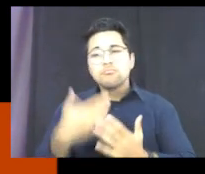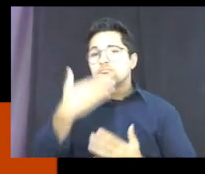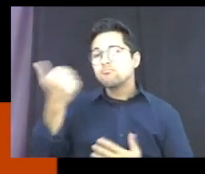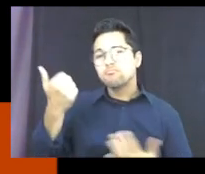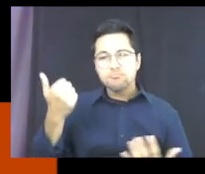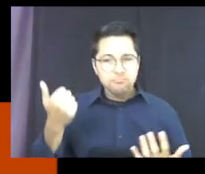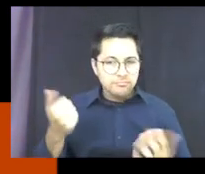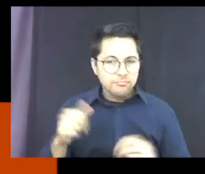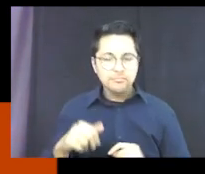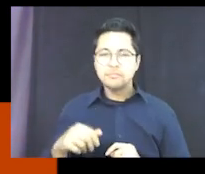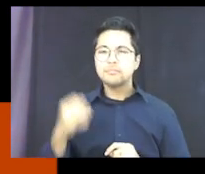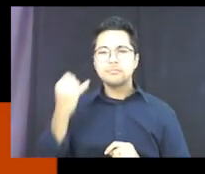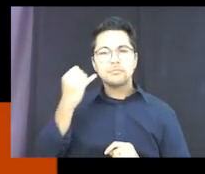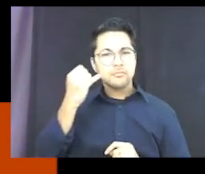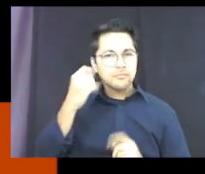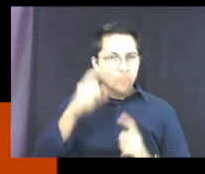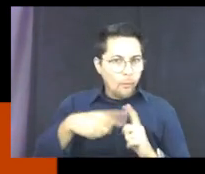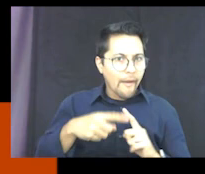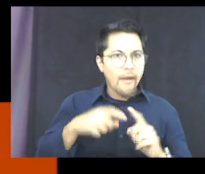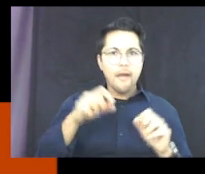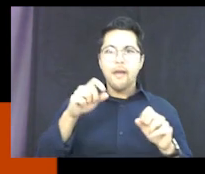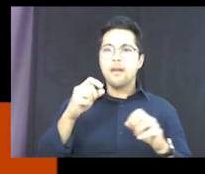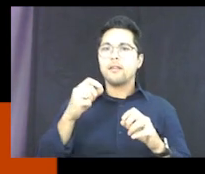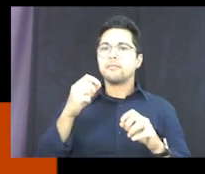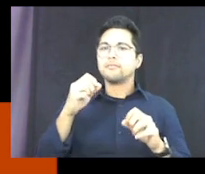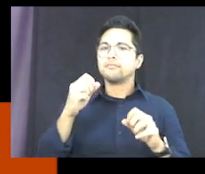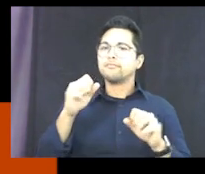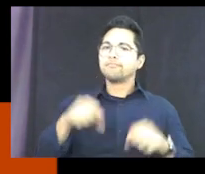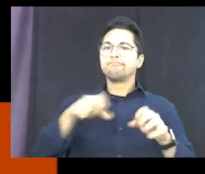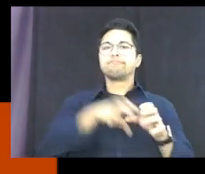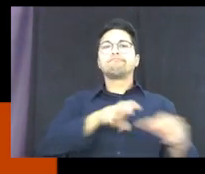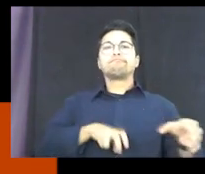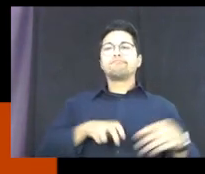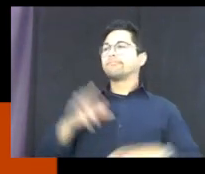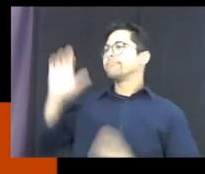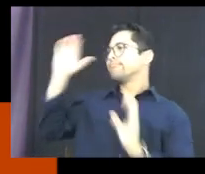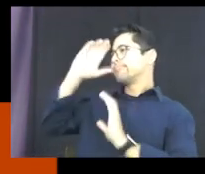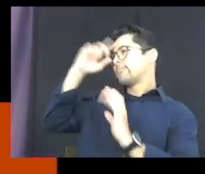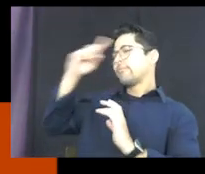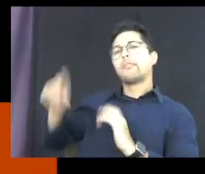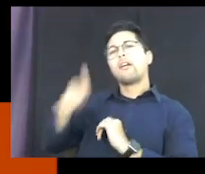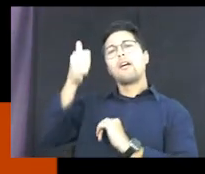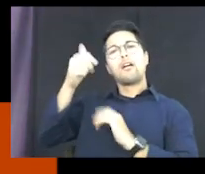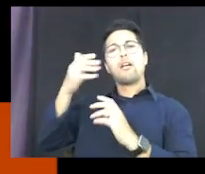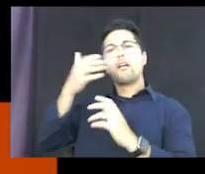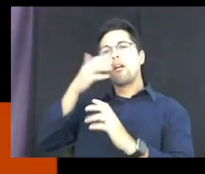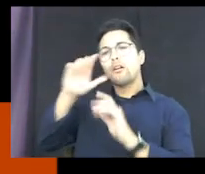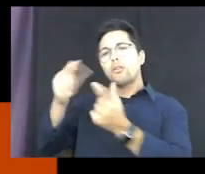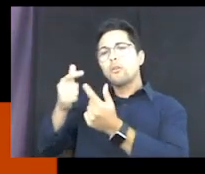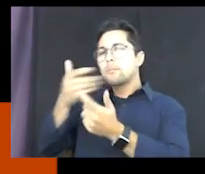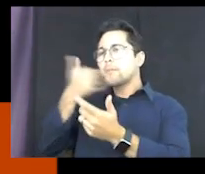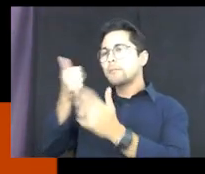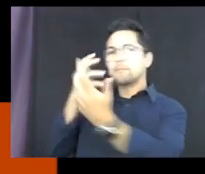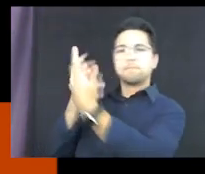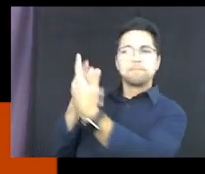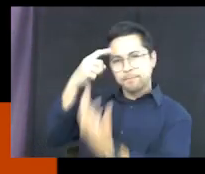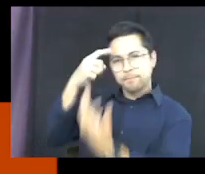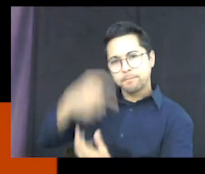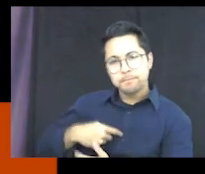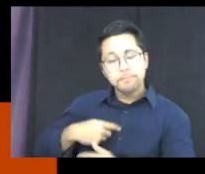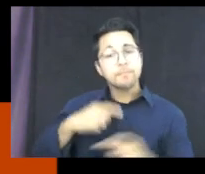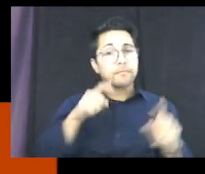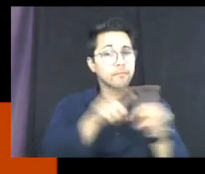when you should leave a group and look for a group that is better suited for you. You could also try to form a